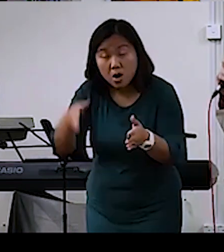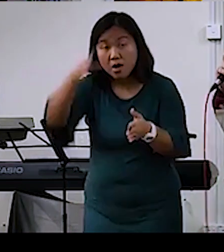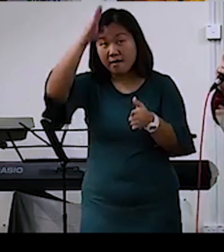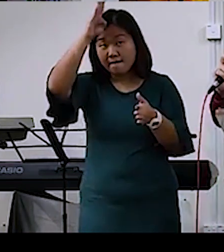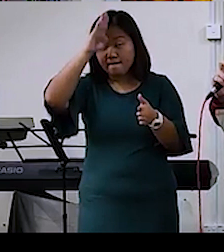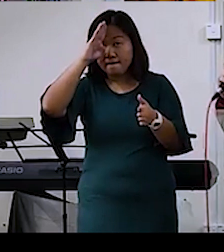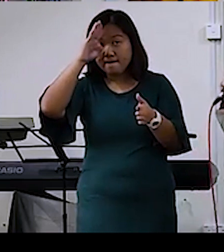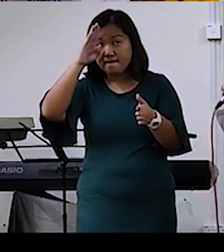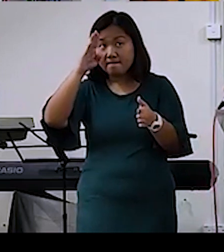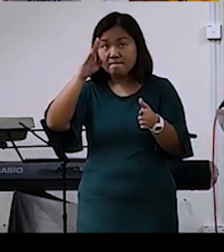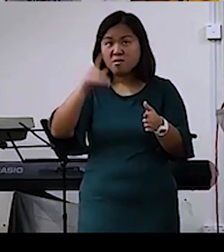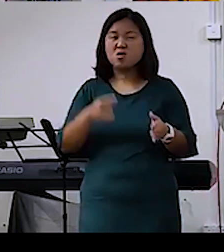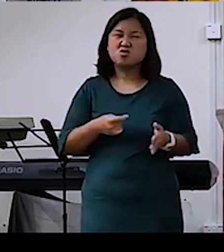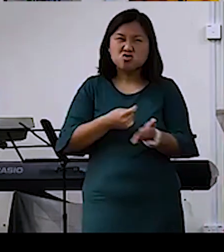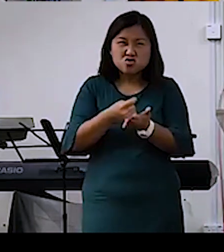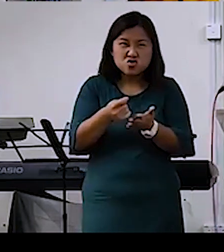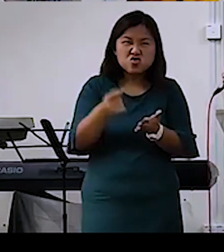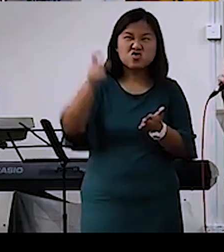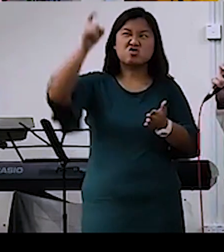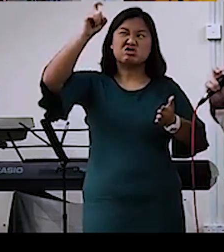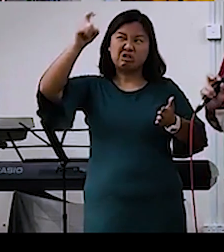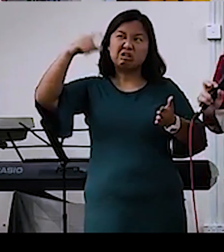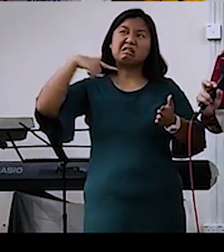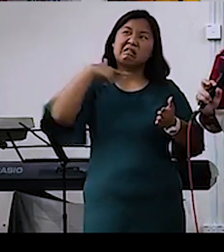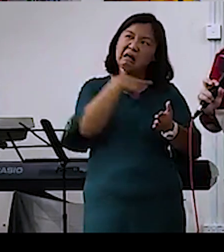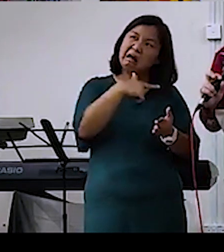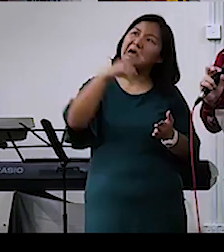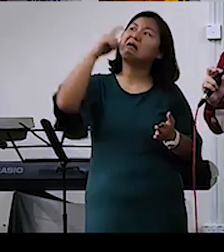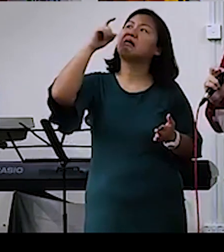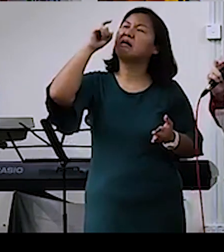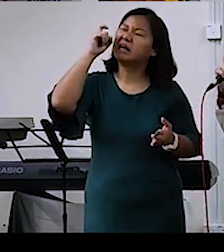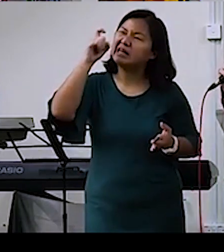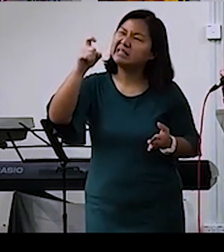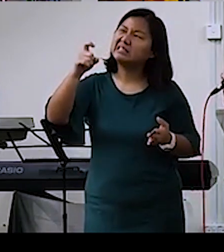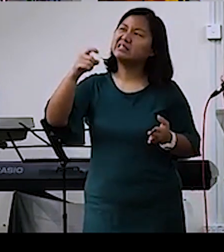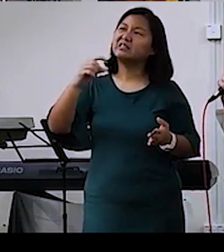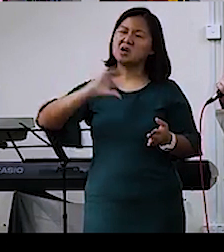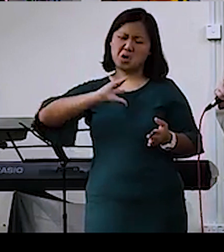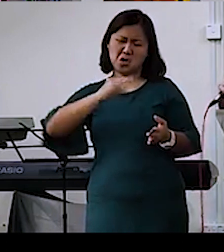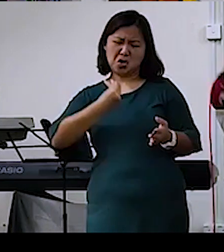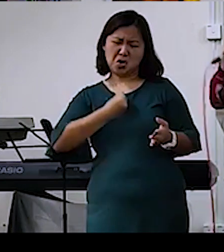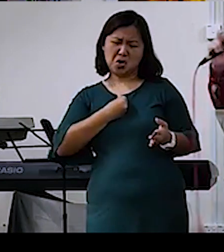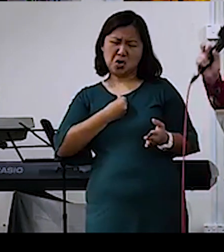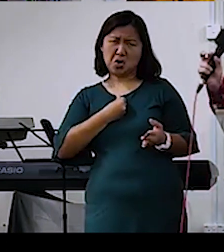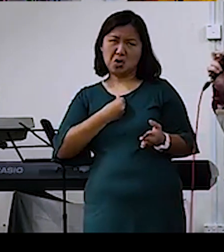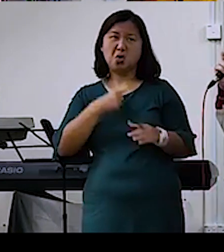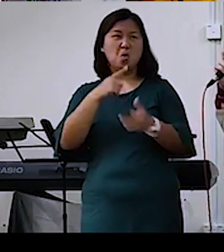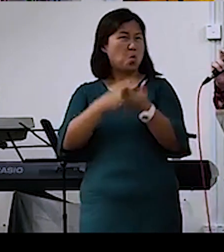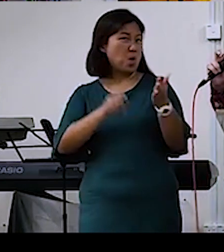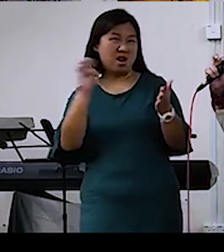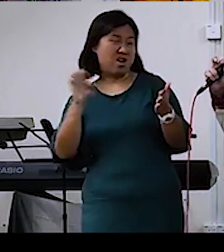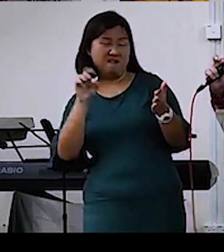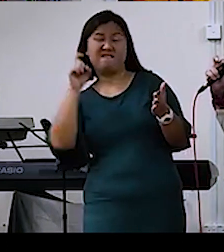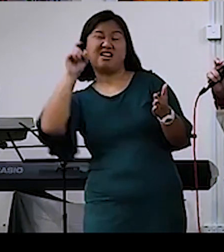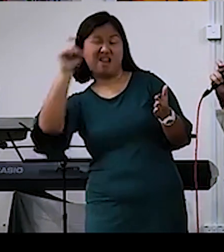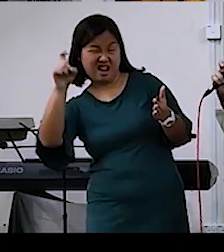true ex-liar, as a true ex-transgender, as a true ex-adulteress, whatever act, we are all some kind of